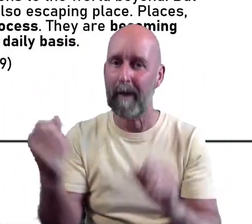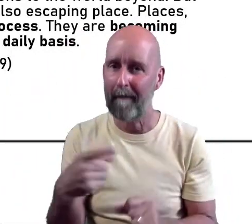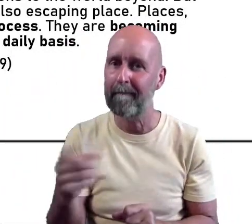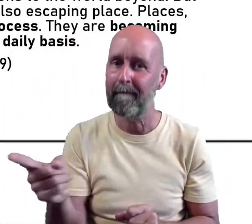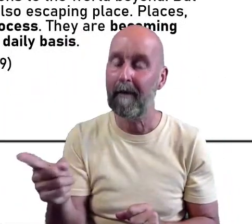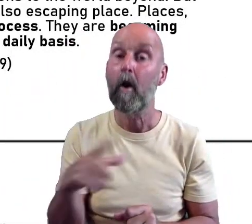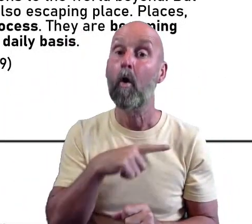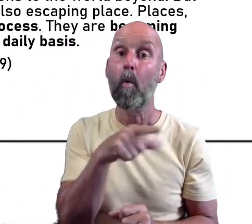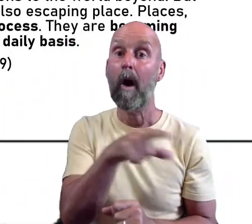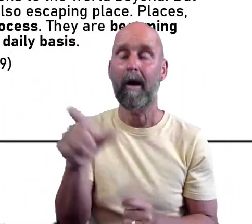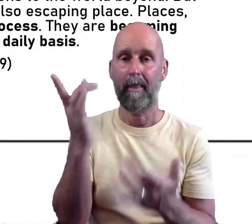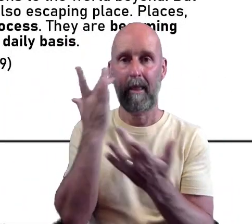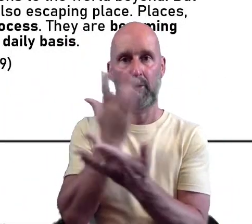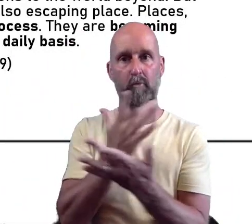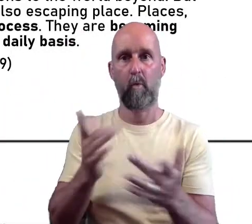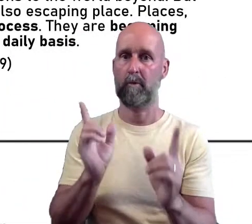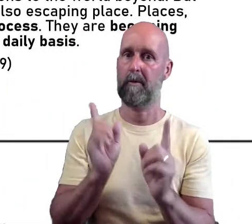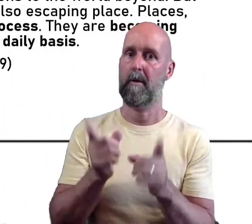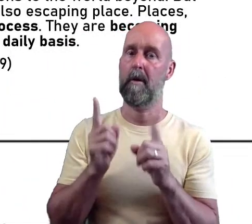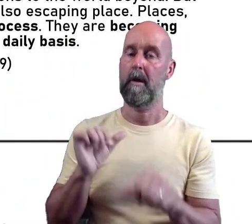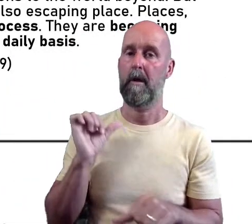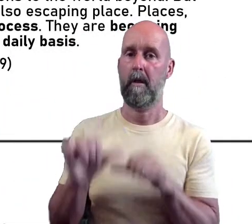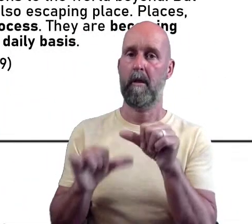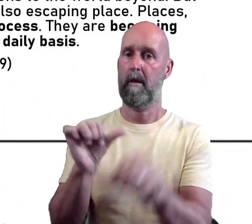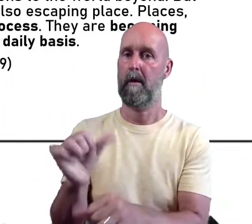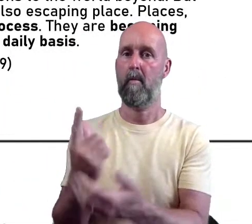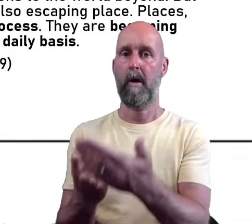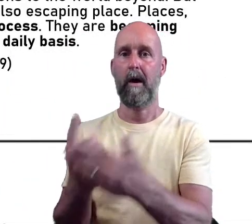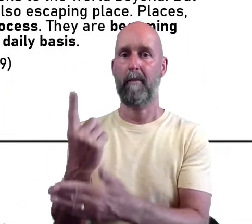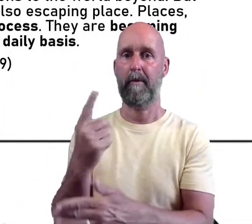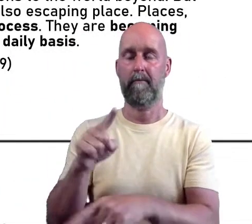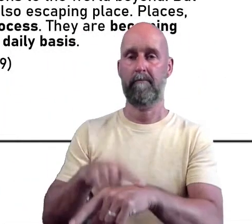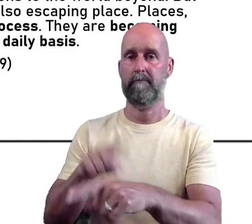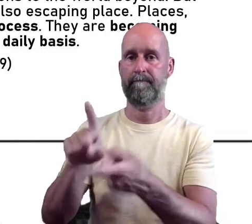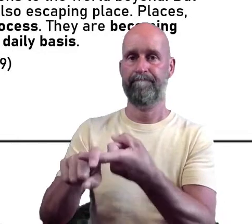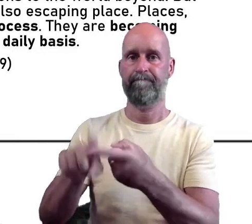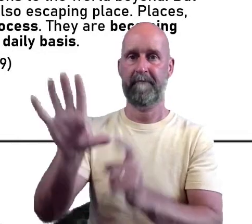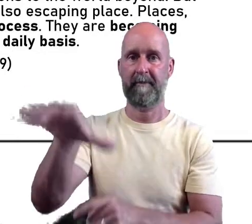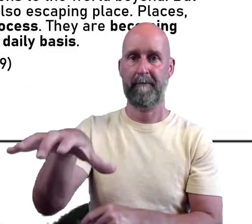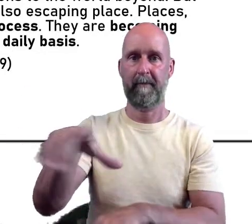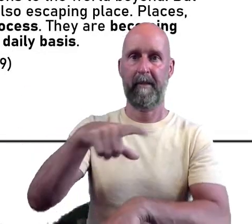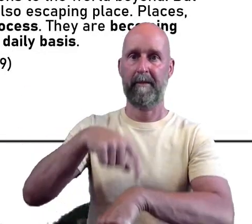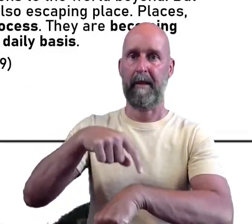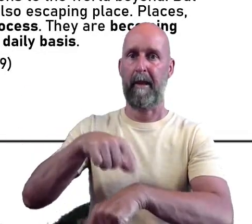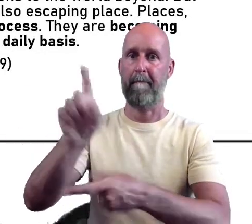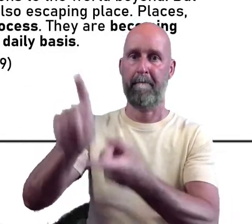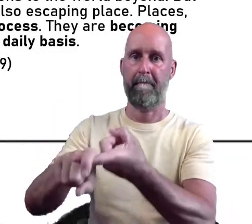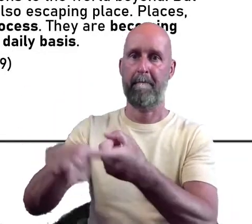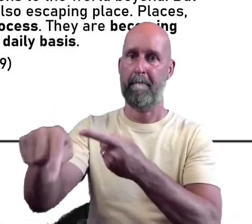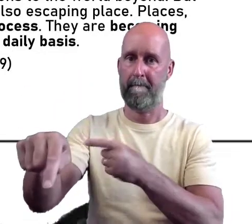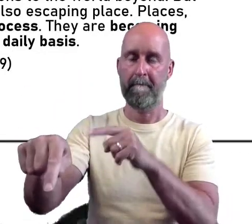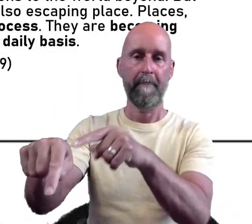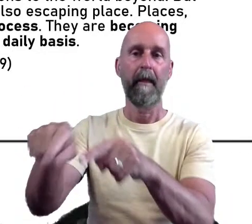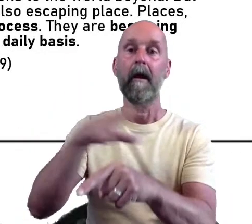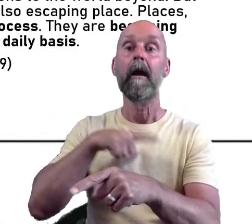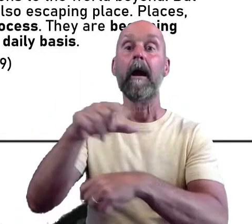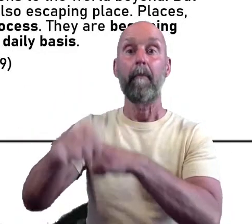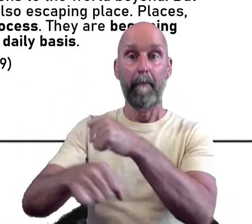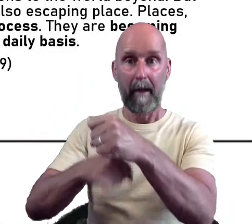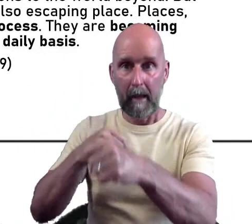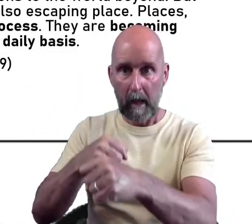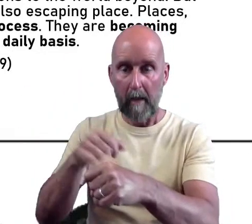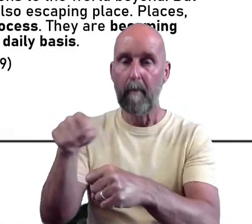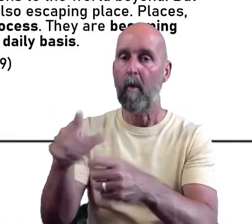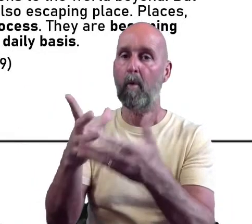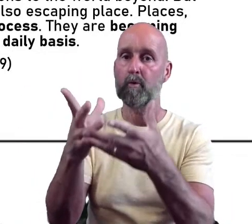really show all of these processes in action at like one time. They sort of encapsulate that, both how places are sort of becoming and dissolving